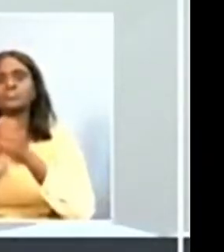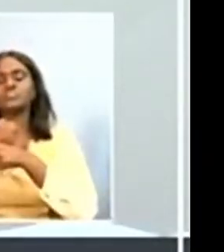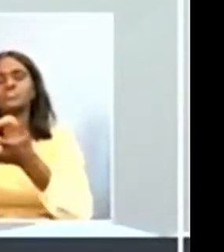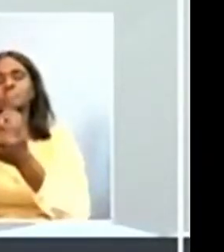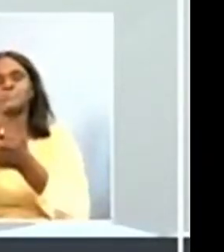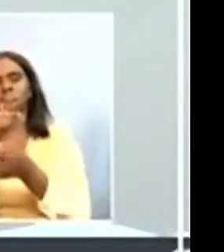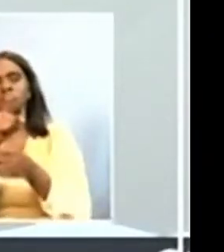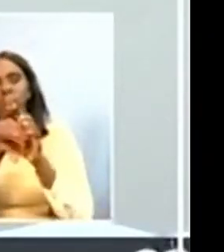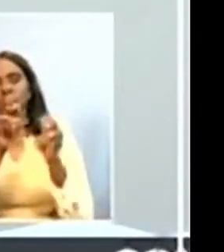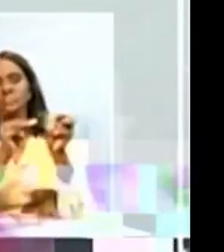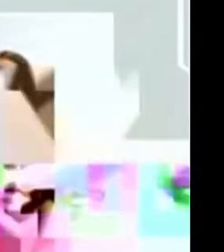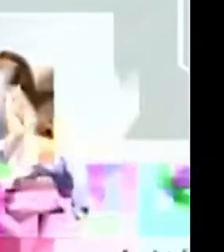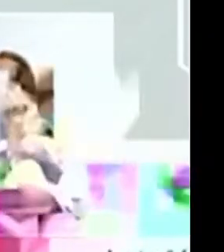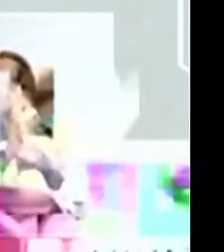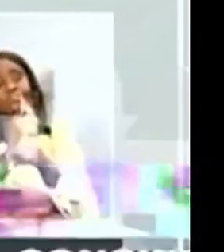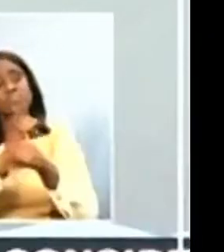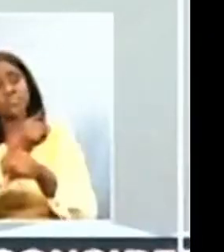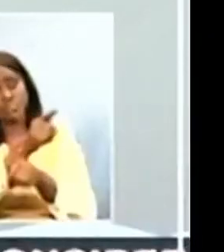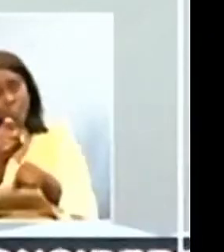in your management meeting. Tell them.